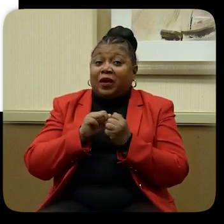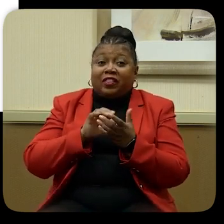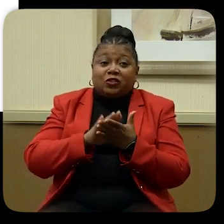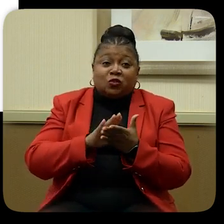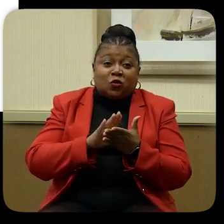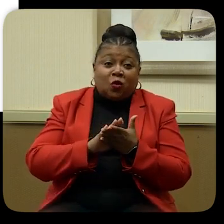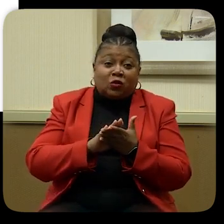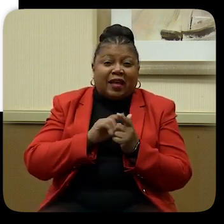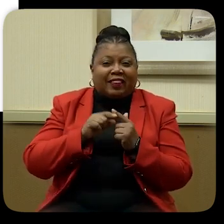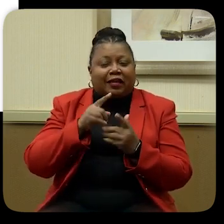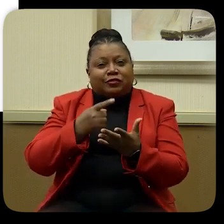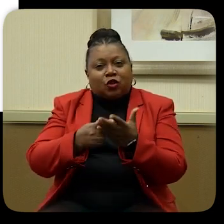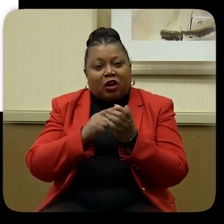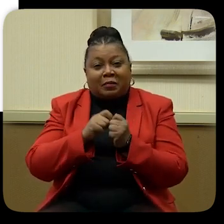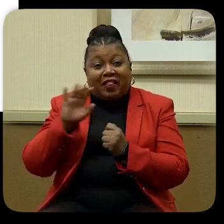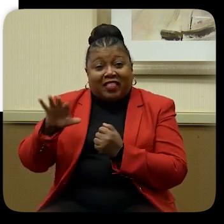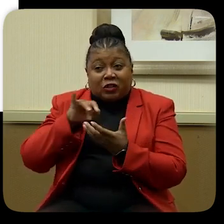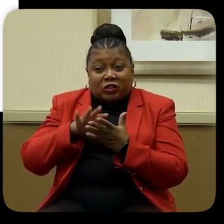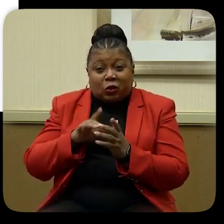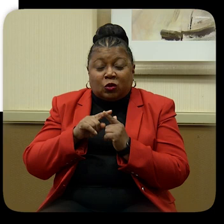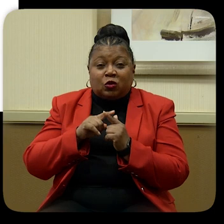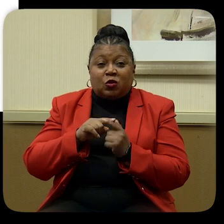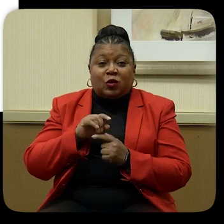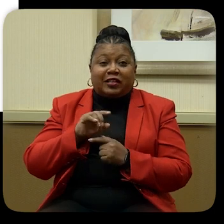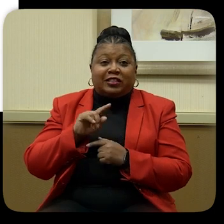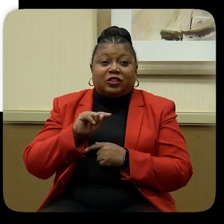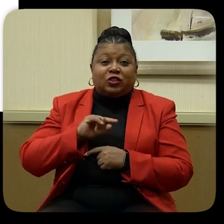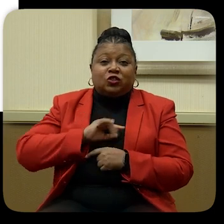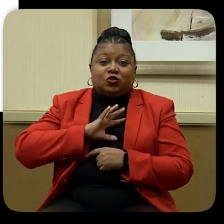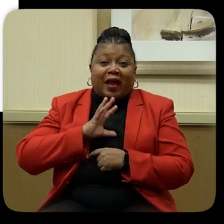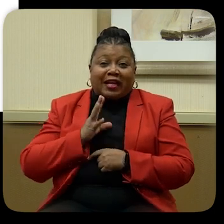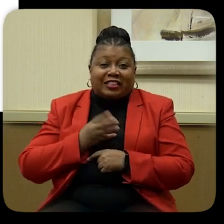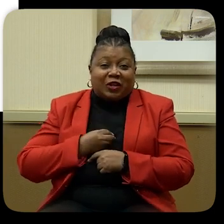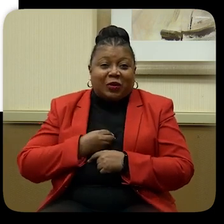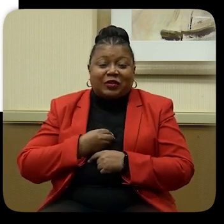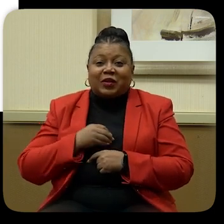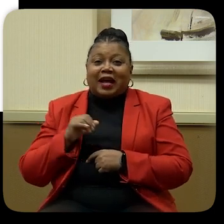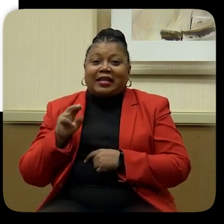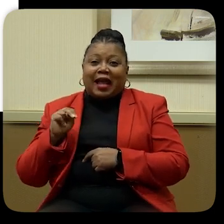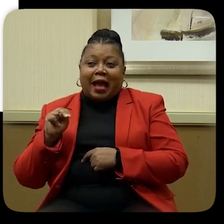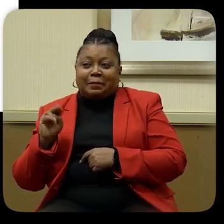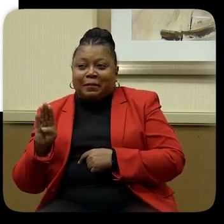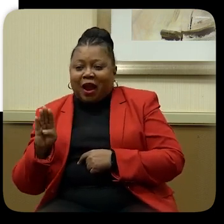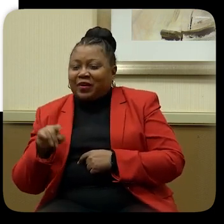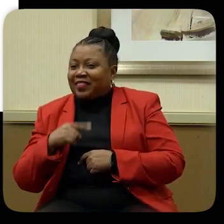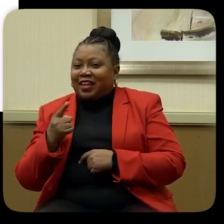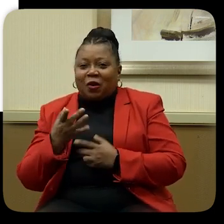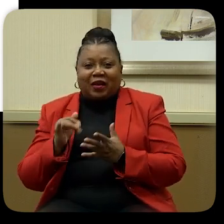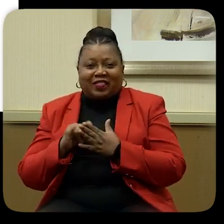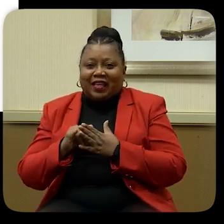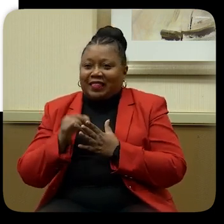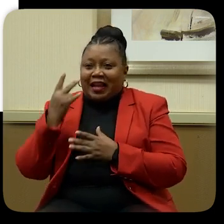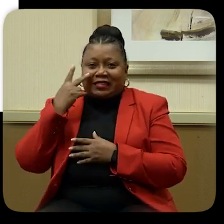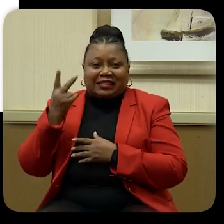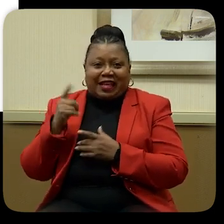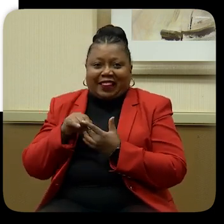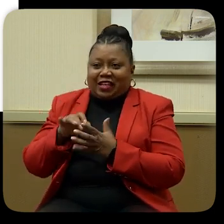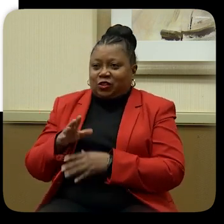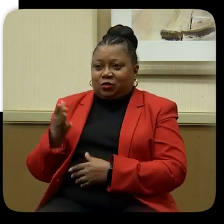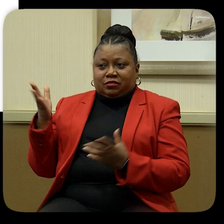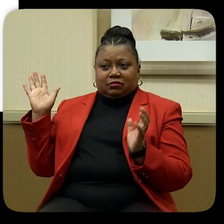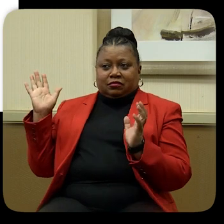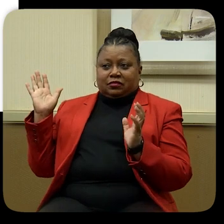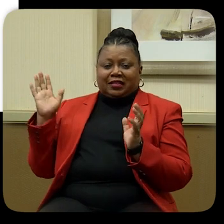schools and they're talking about their students who are transgender or non-binary, that's the only thing that they see that student